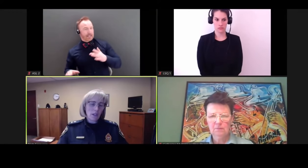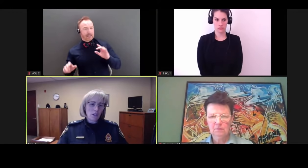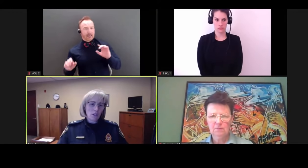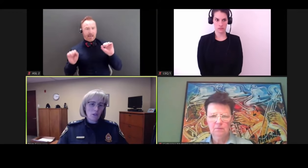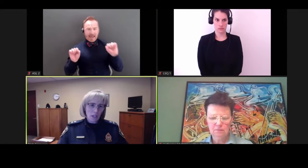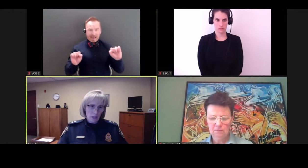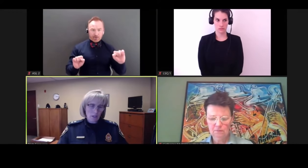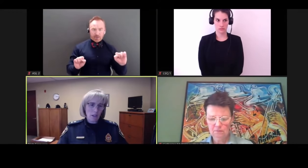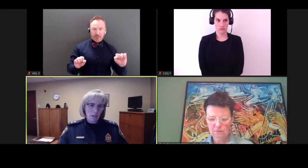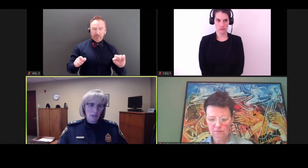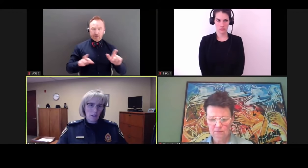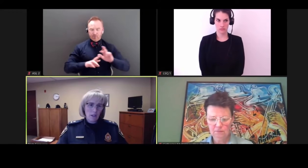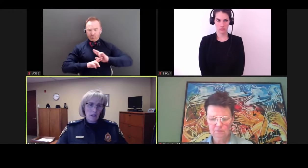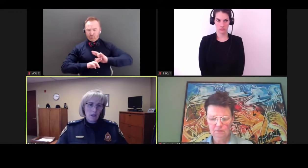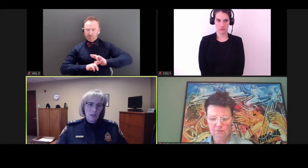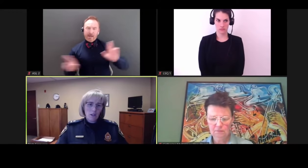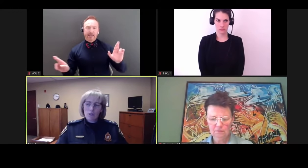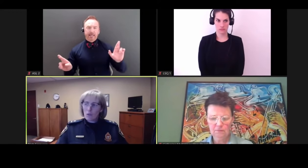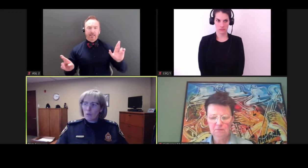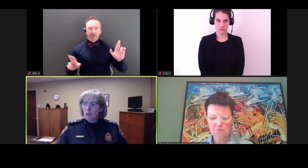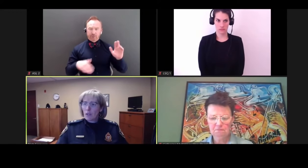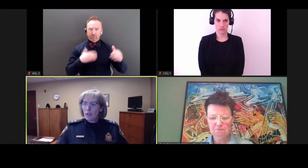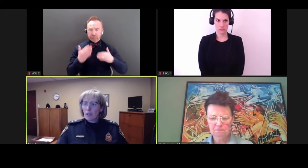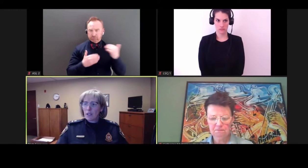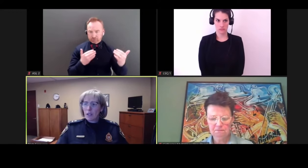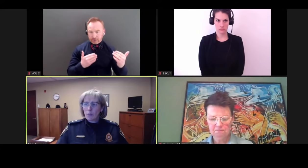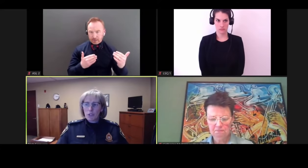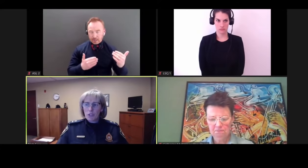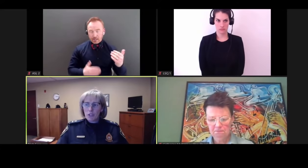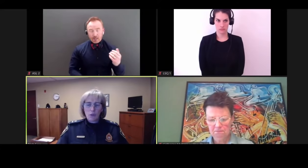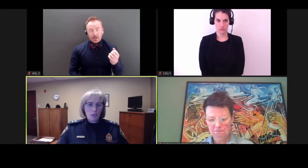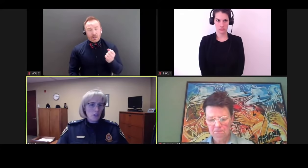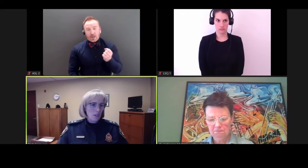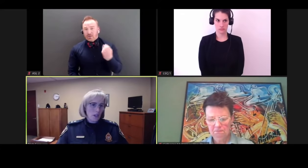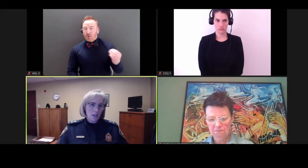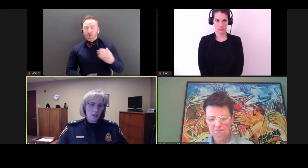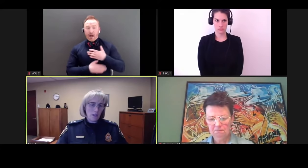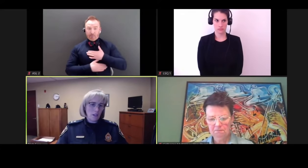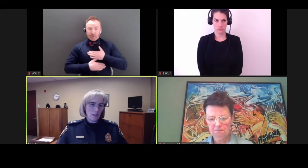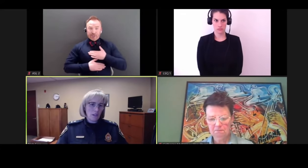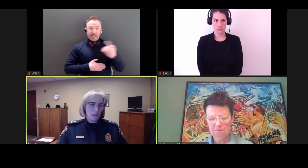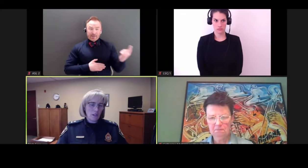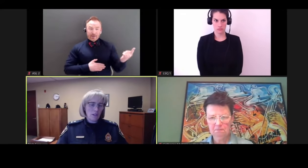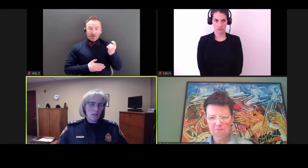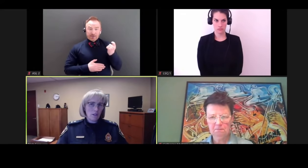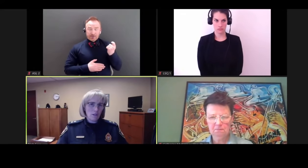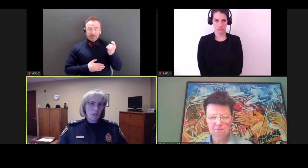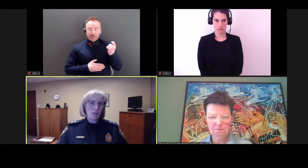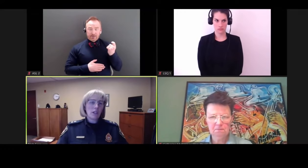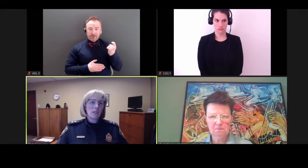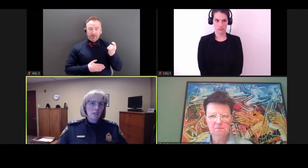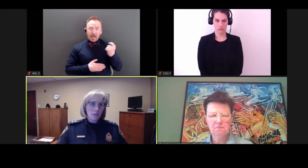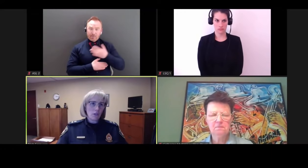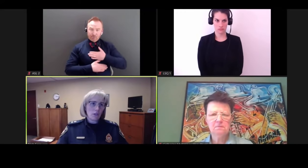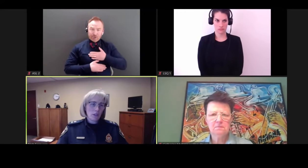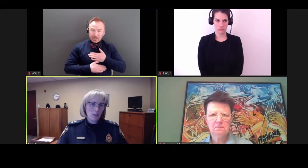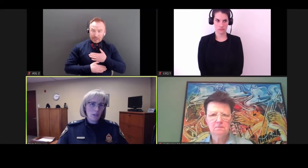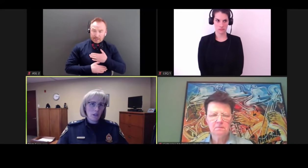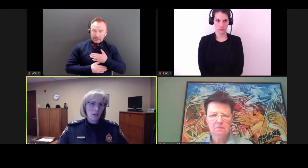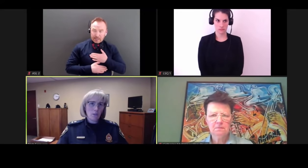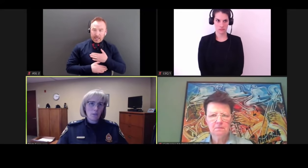areas that you need us in. So I appreciate the question and the very